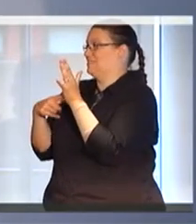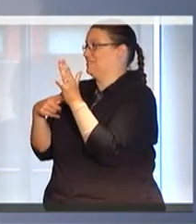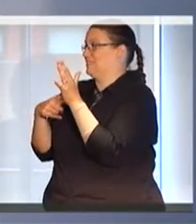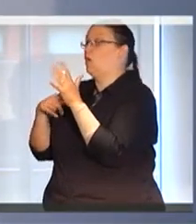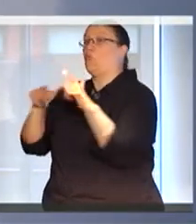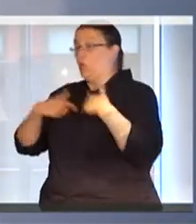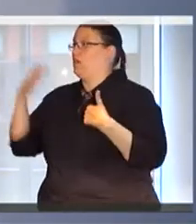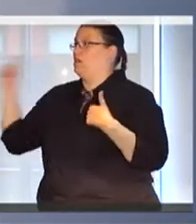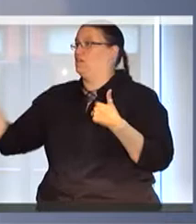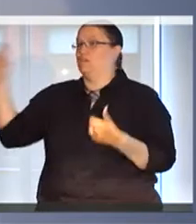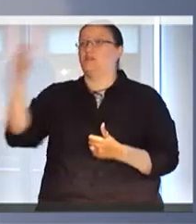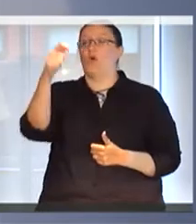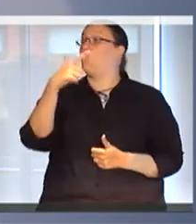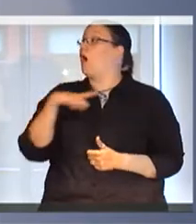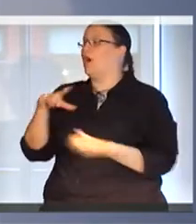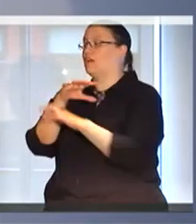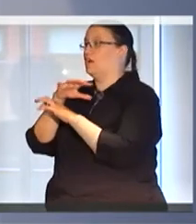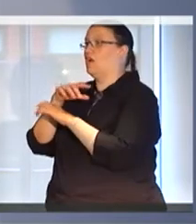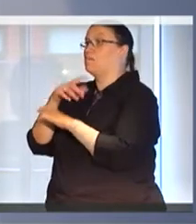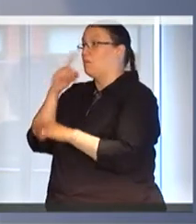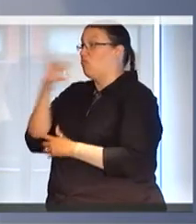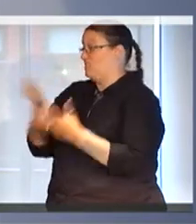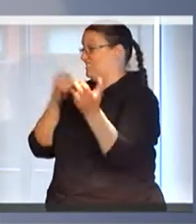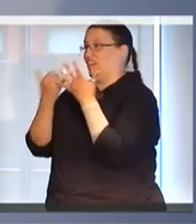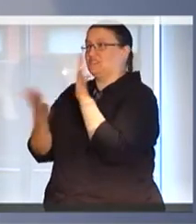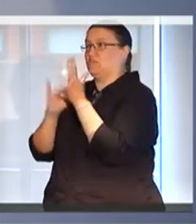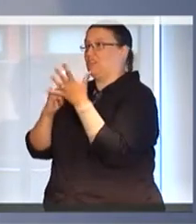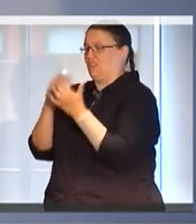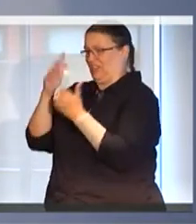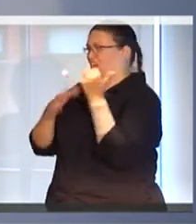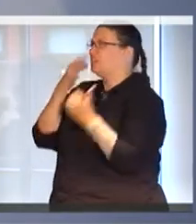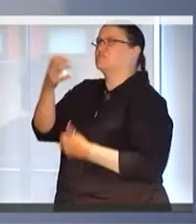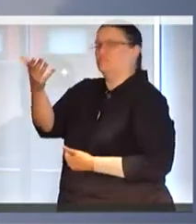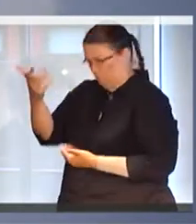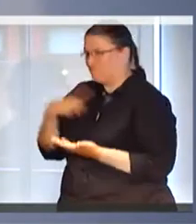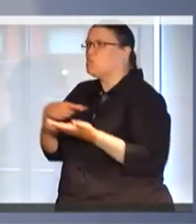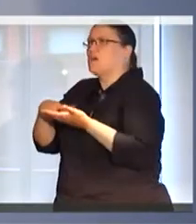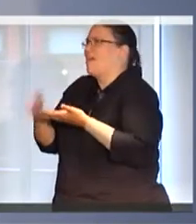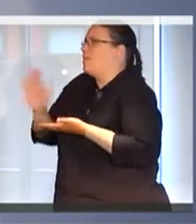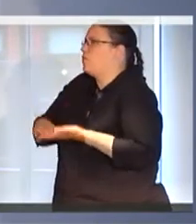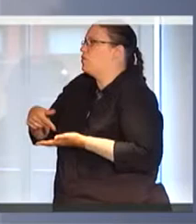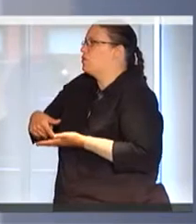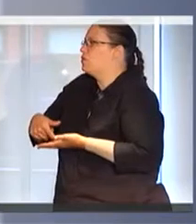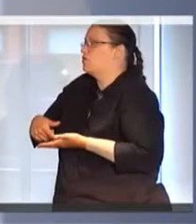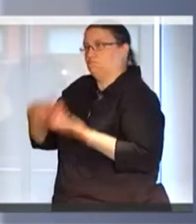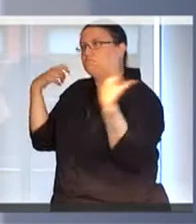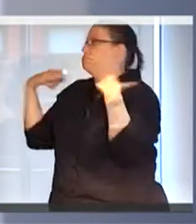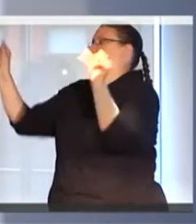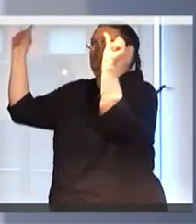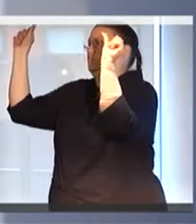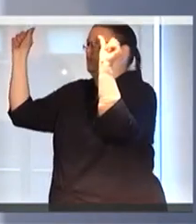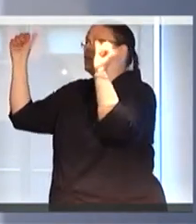of unsolicited SMS messages. And Alan, I noted, ACCAN called it a significant victory